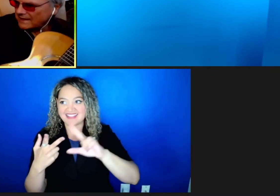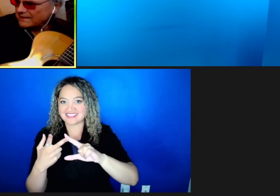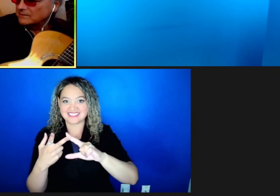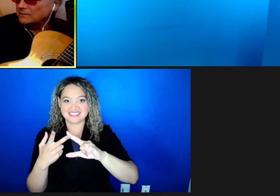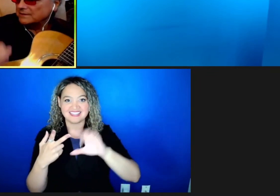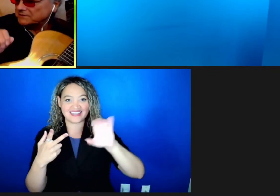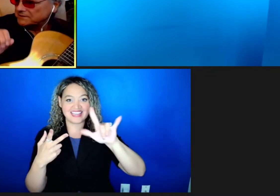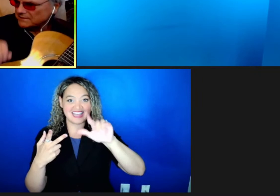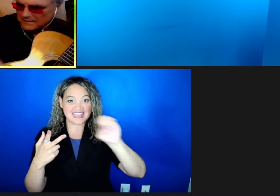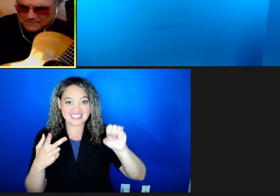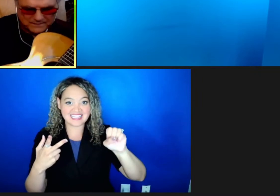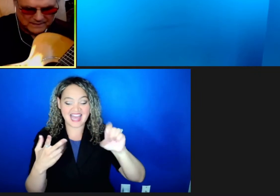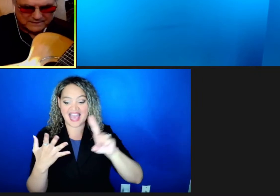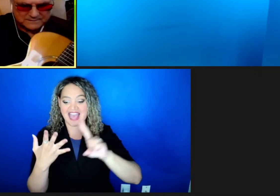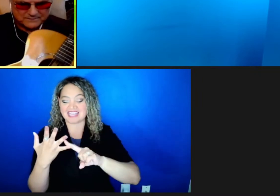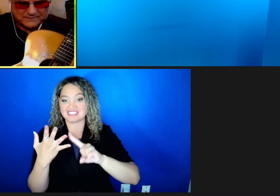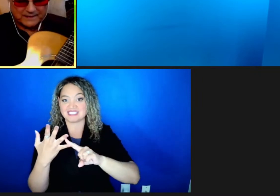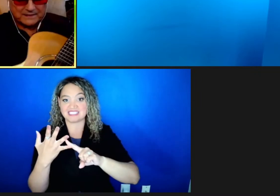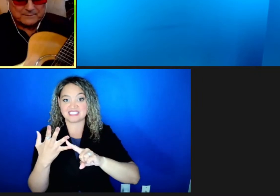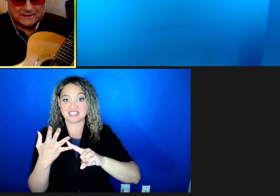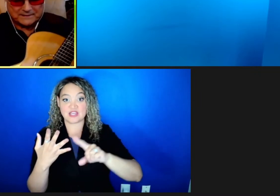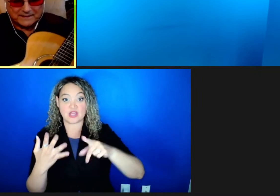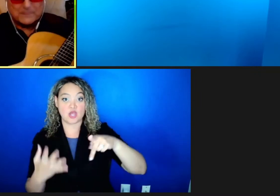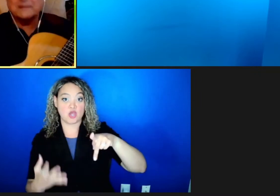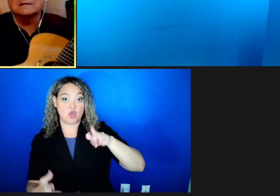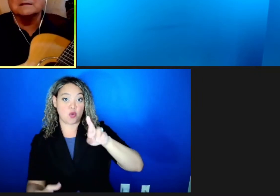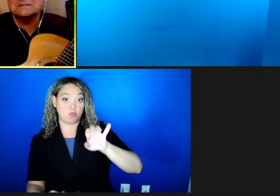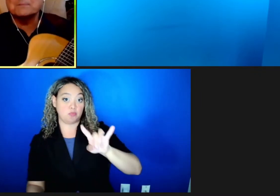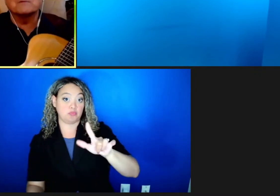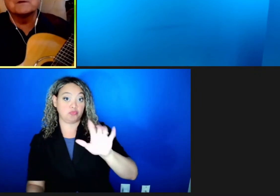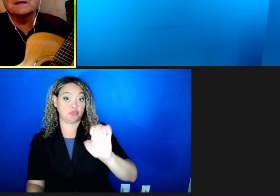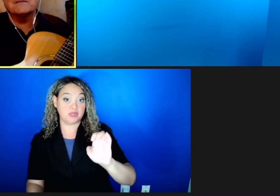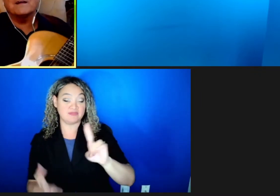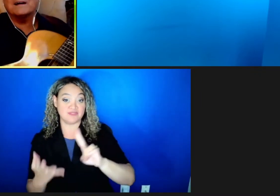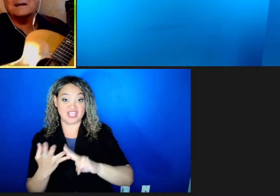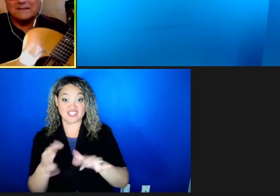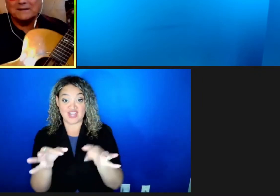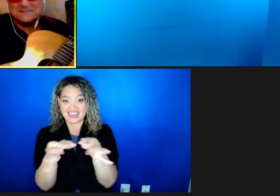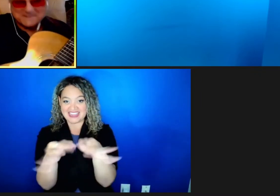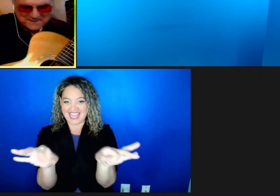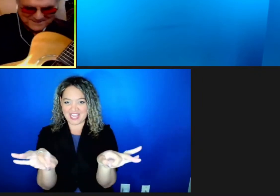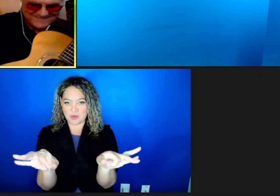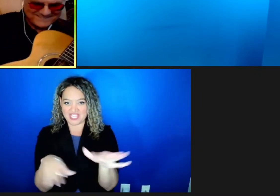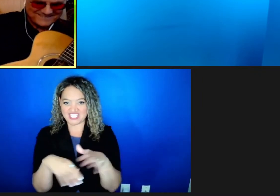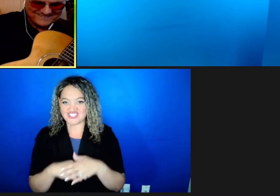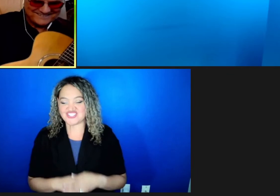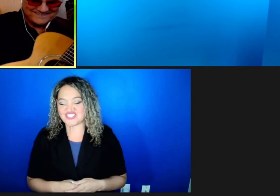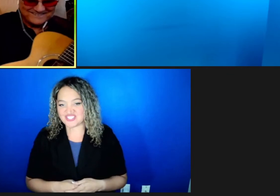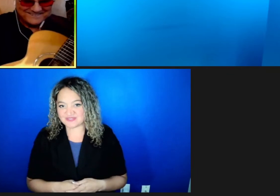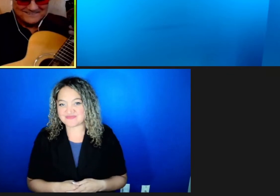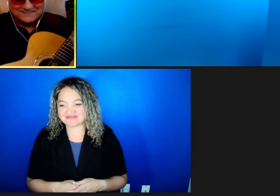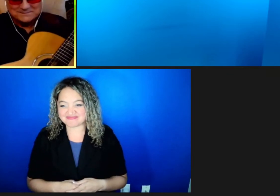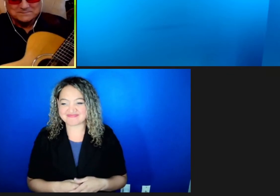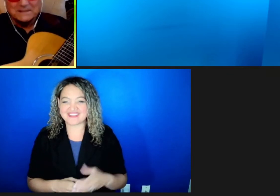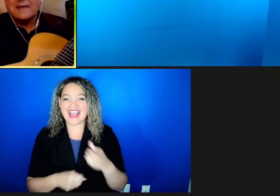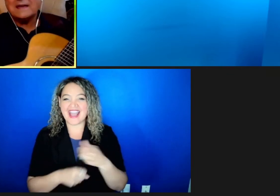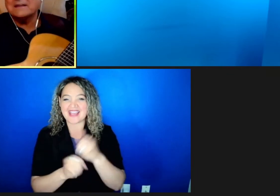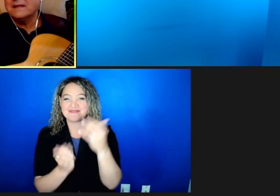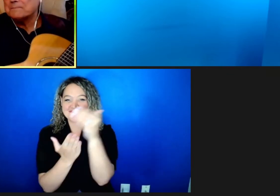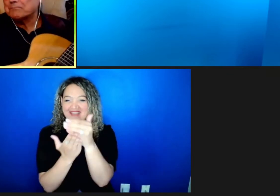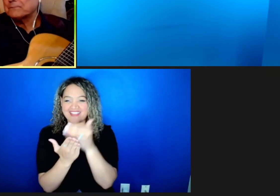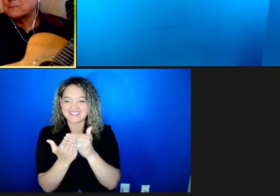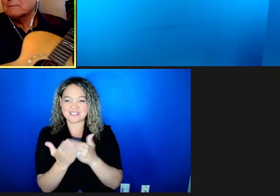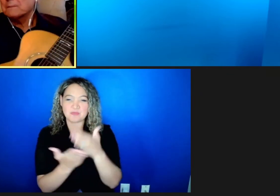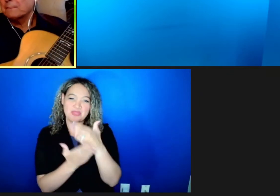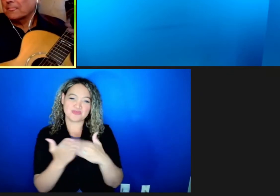languages, language. Absolutely, I made a list, but we're hitting the highlights. Yes.